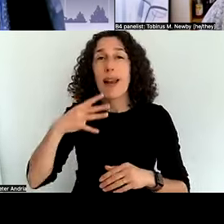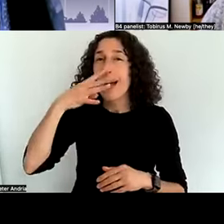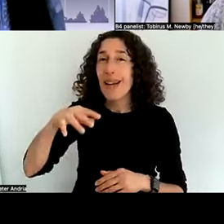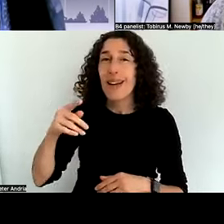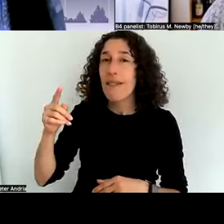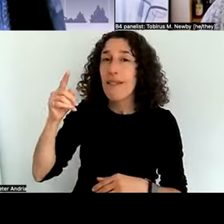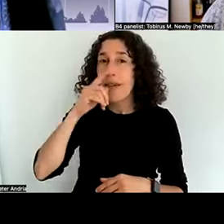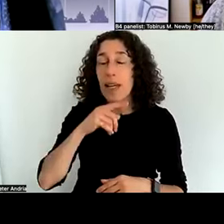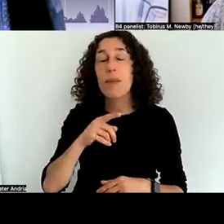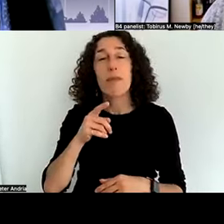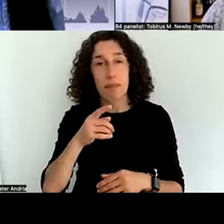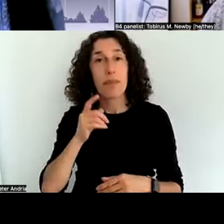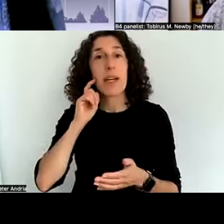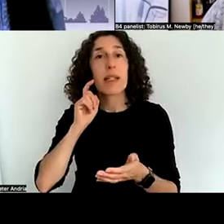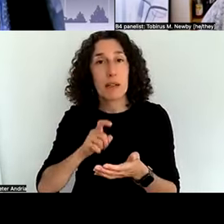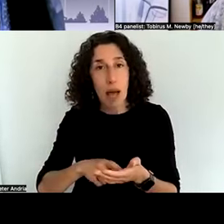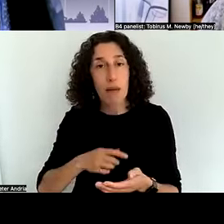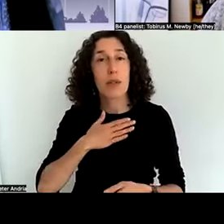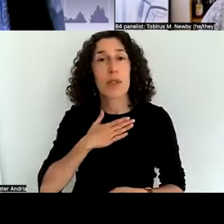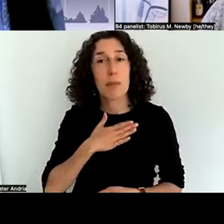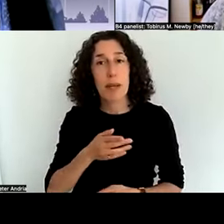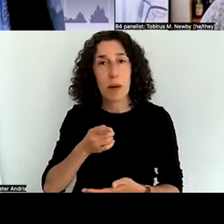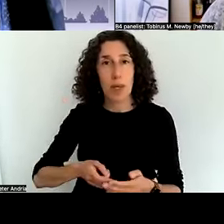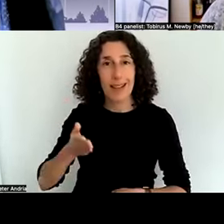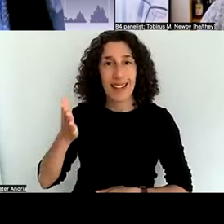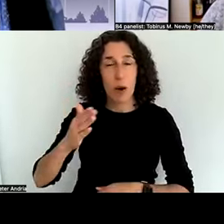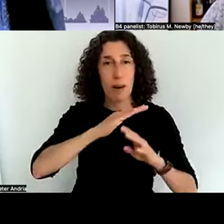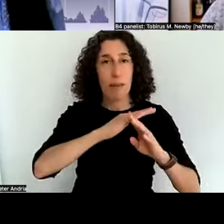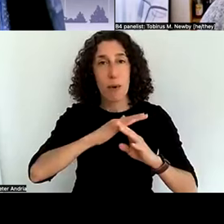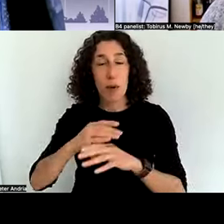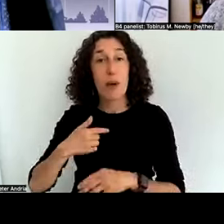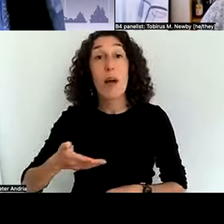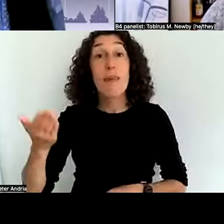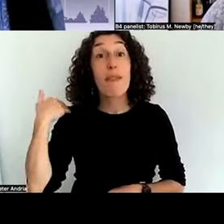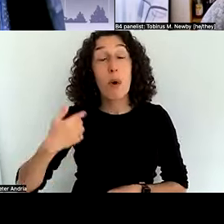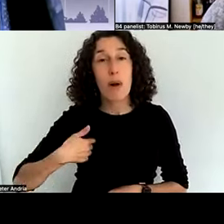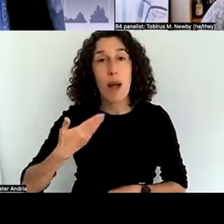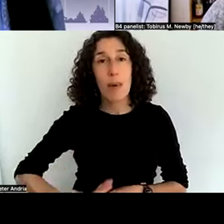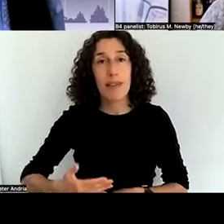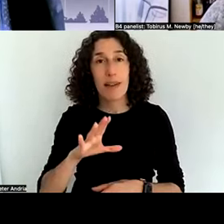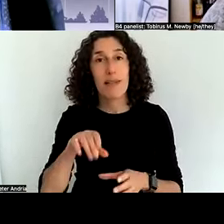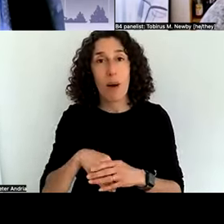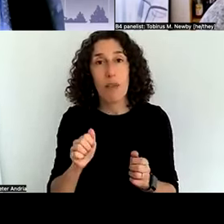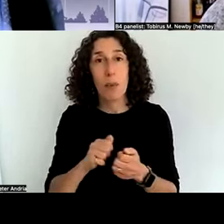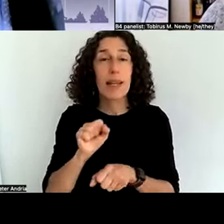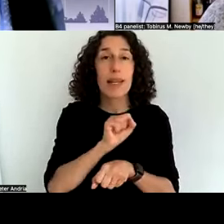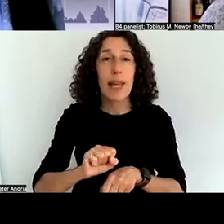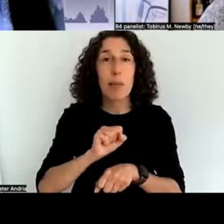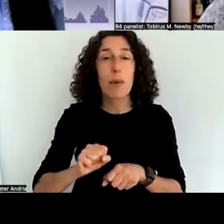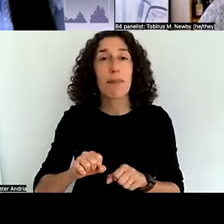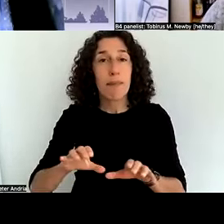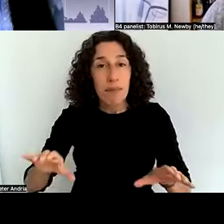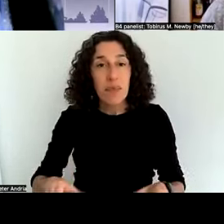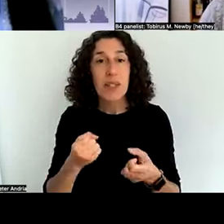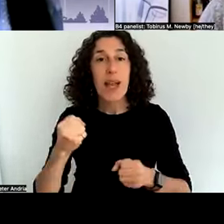manager, you know, I was very involved in labor activism and still carry those values even as a manager, which you can